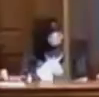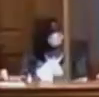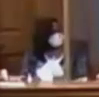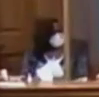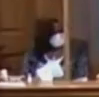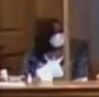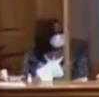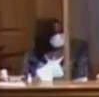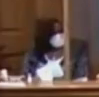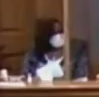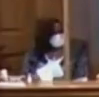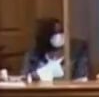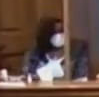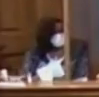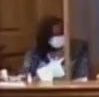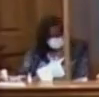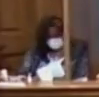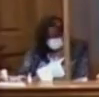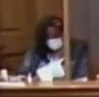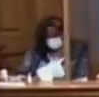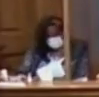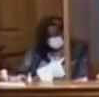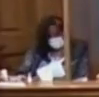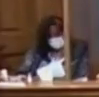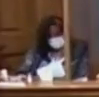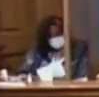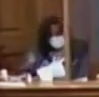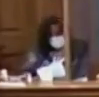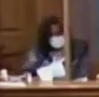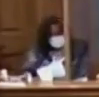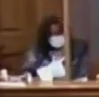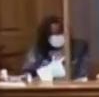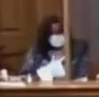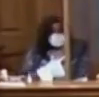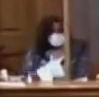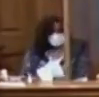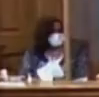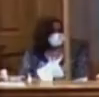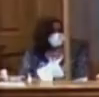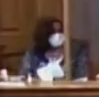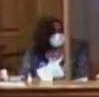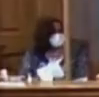schedule a joint meeting. Okay. Yeah, that's fine. Thank you. Yeah, thank you. Anybody else?